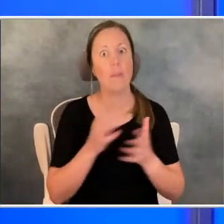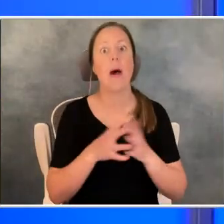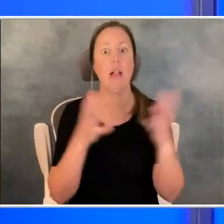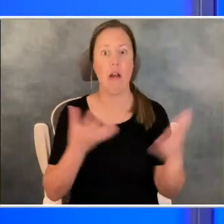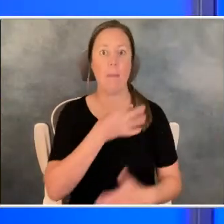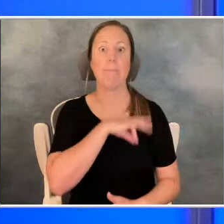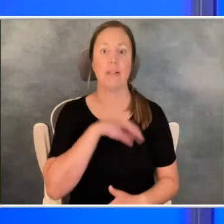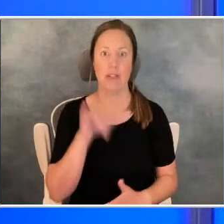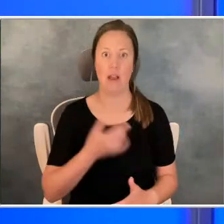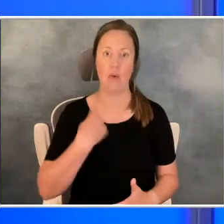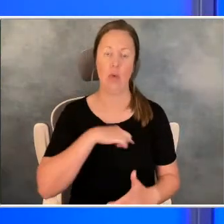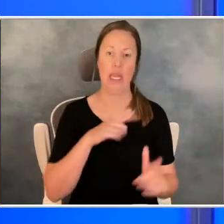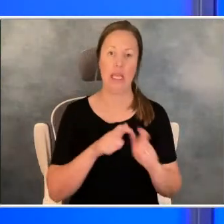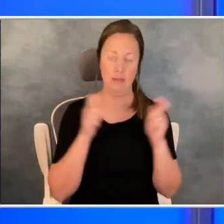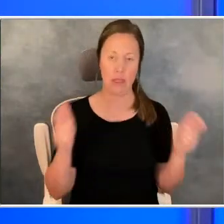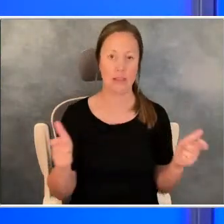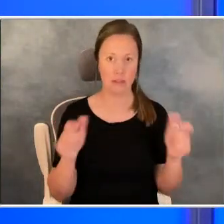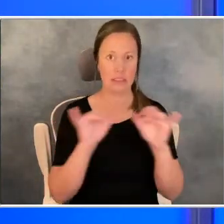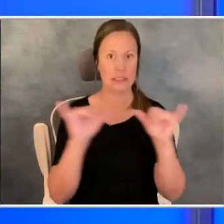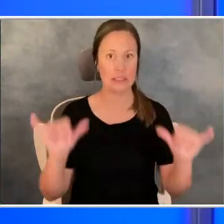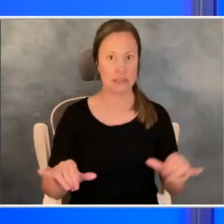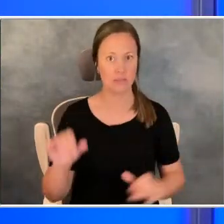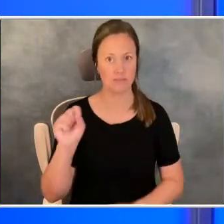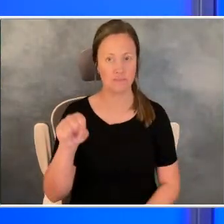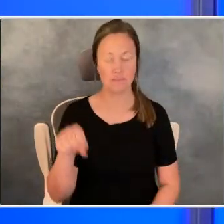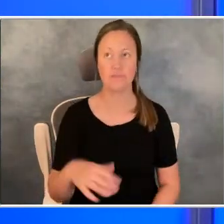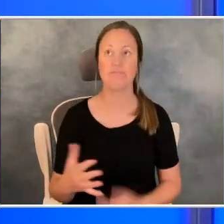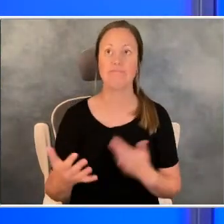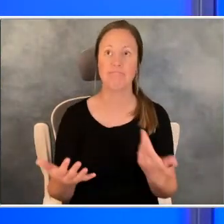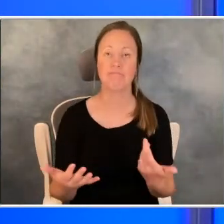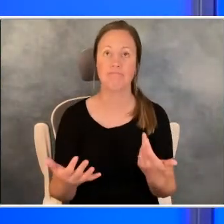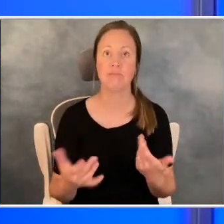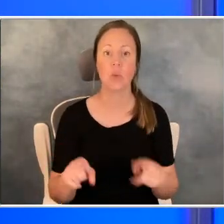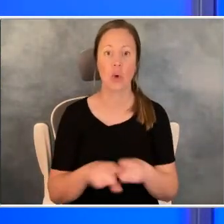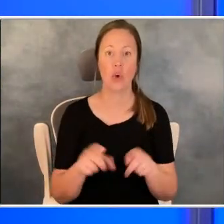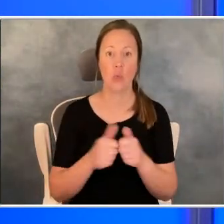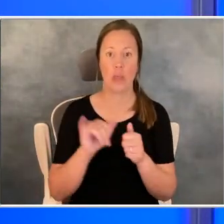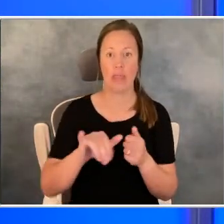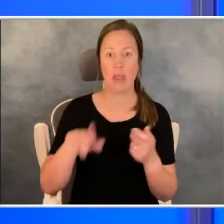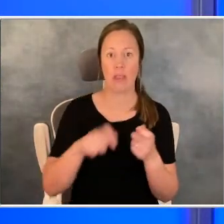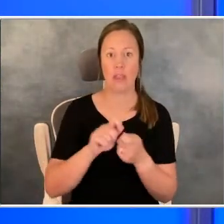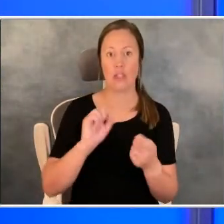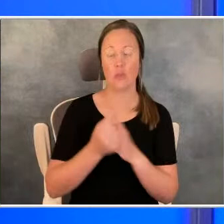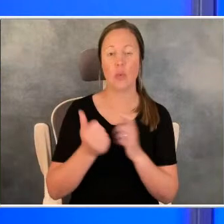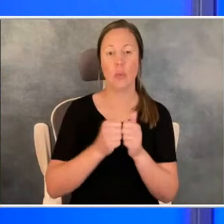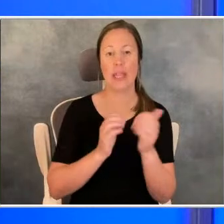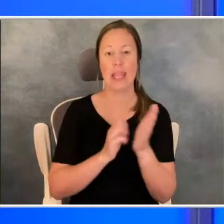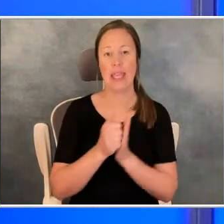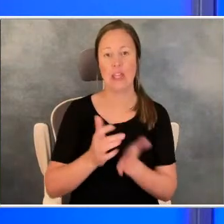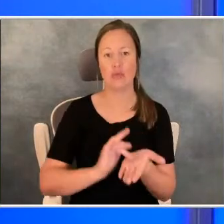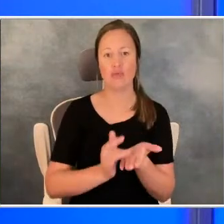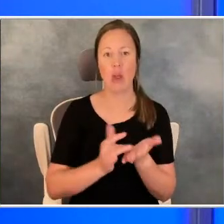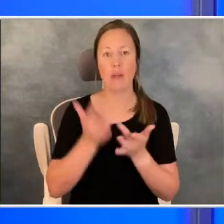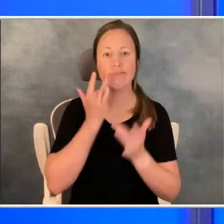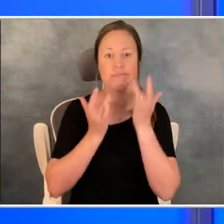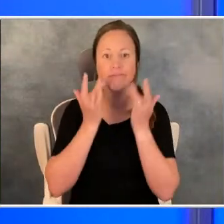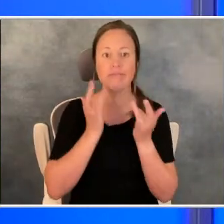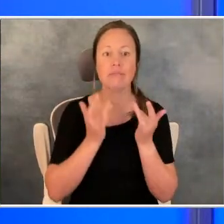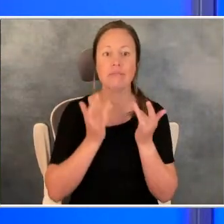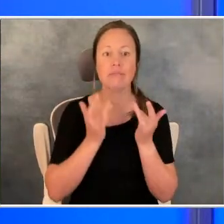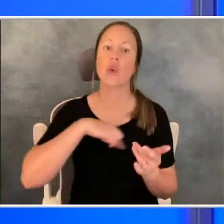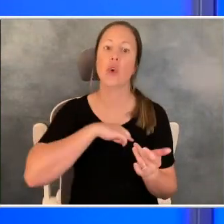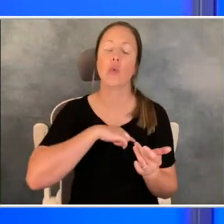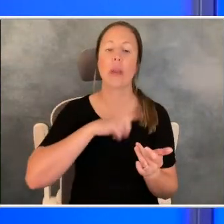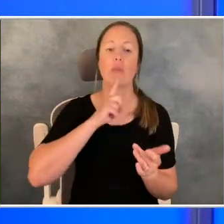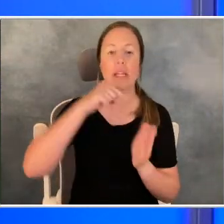say that helps us in this particular instance with cancer drug shortages is that we are a comprehensive NCI